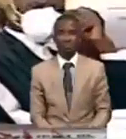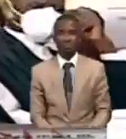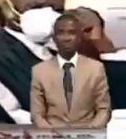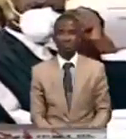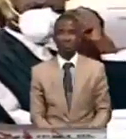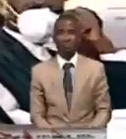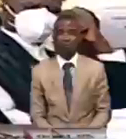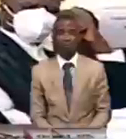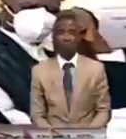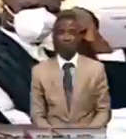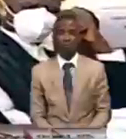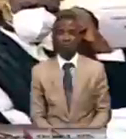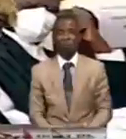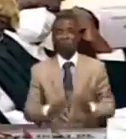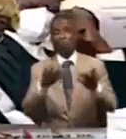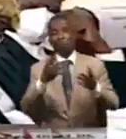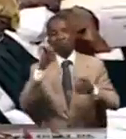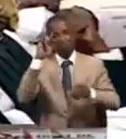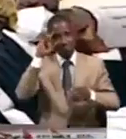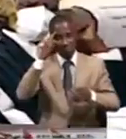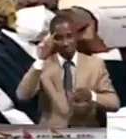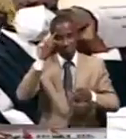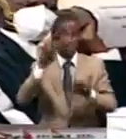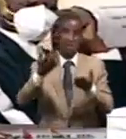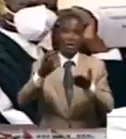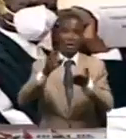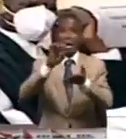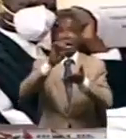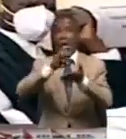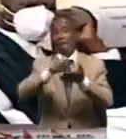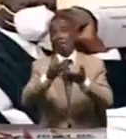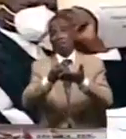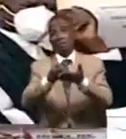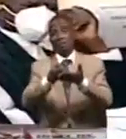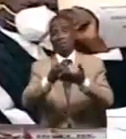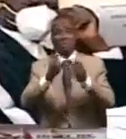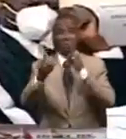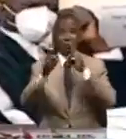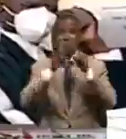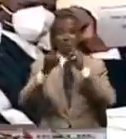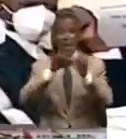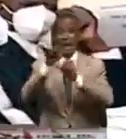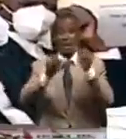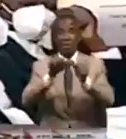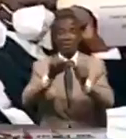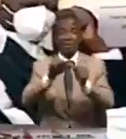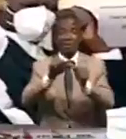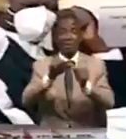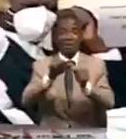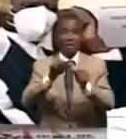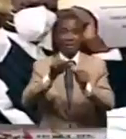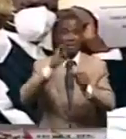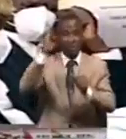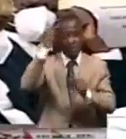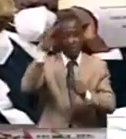it's our submission that in view of the evidence led by the witnesses of the petitioner and our cross-examination